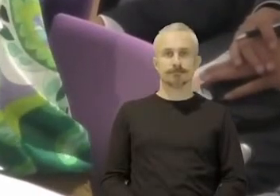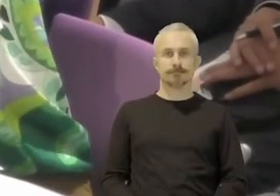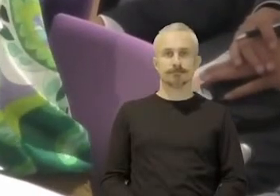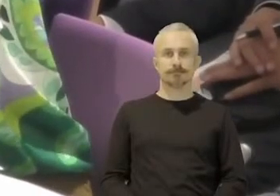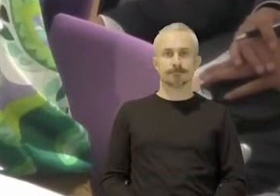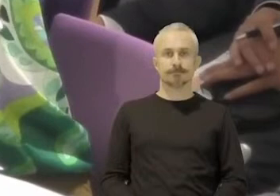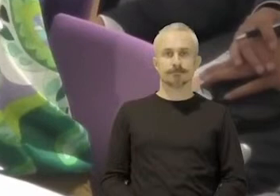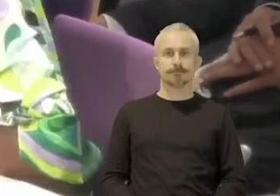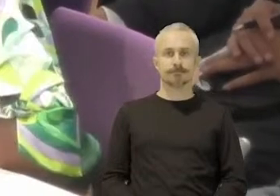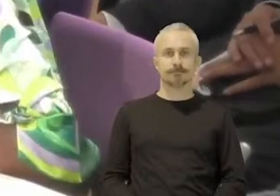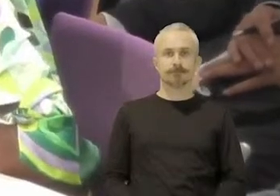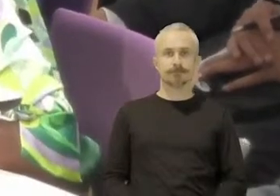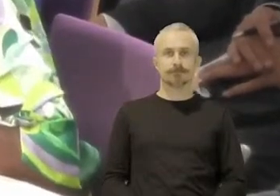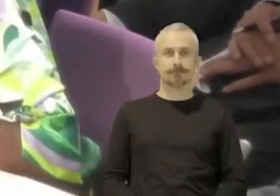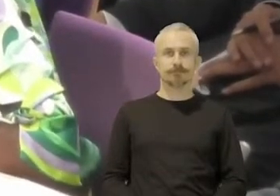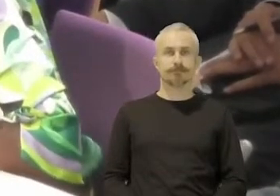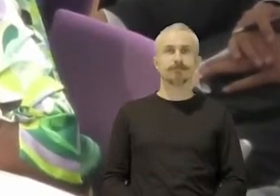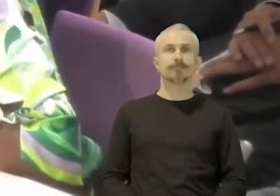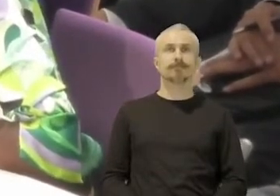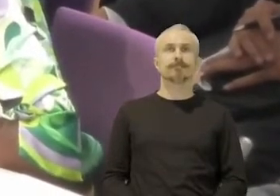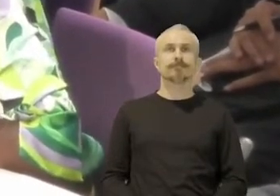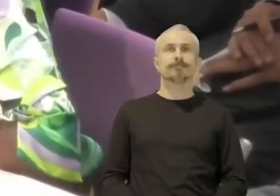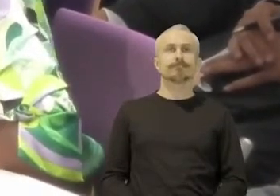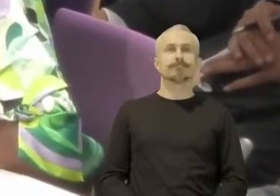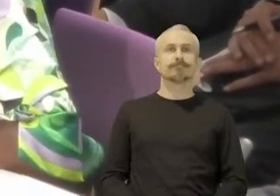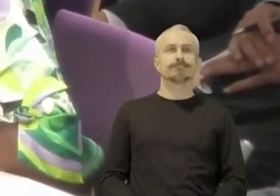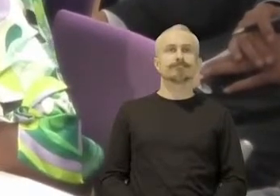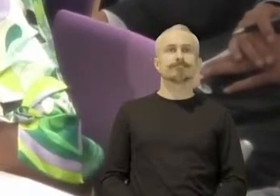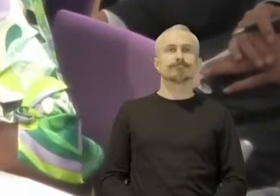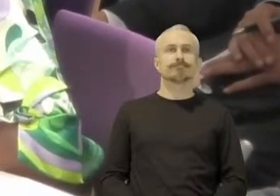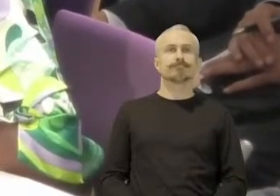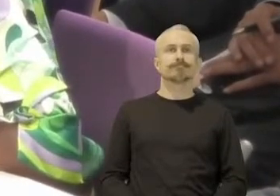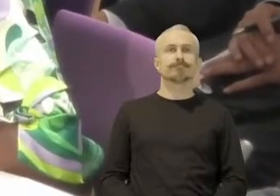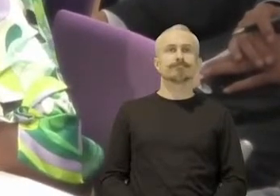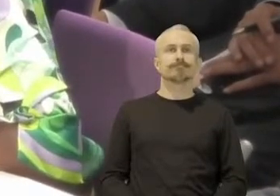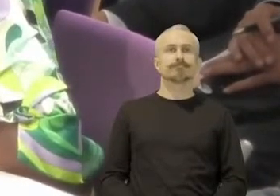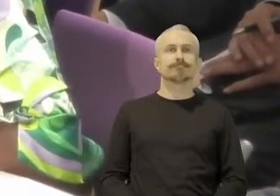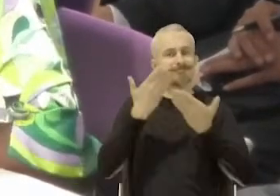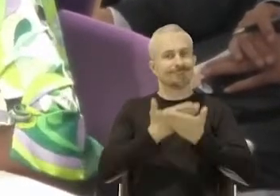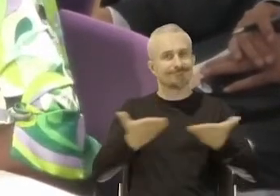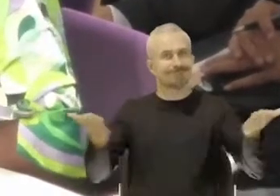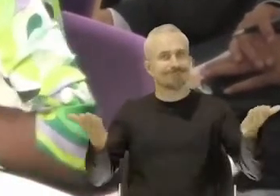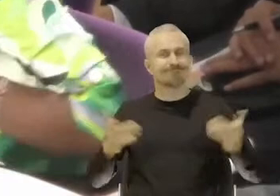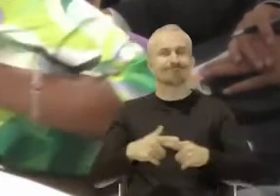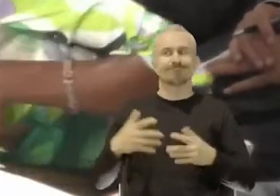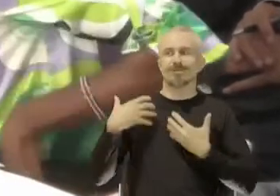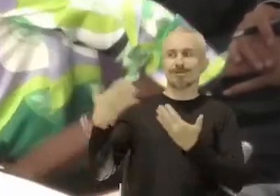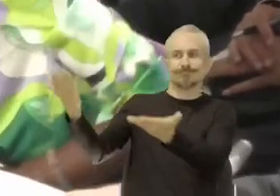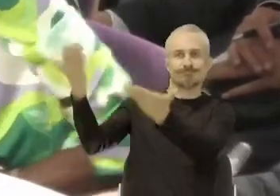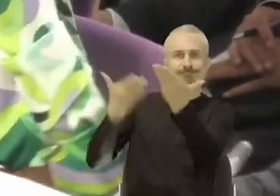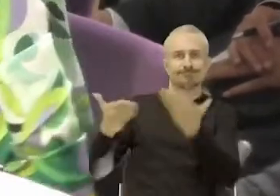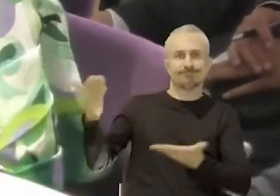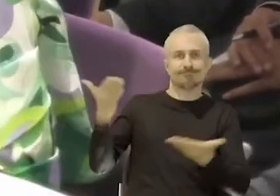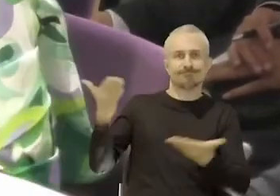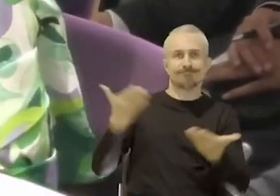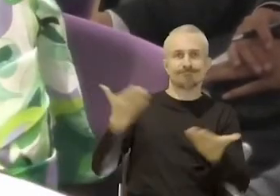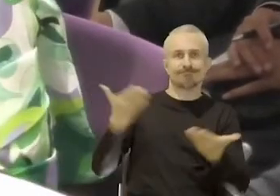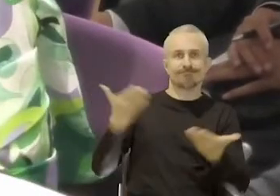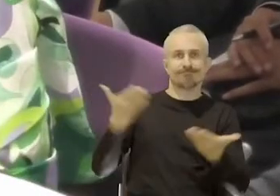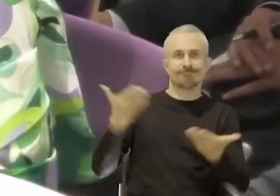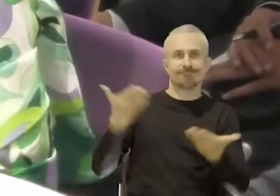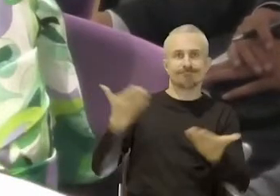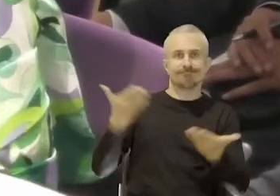and honourable members, we now know why we're here. It is due to the stewardship of the Under-Secretary General of